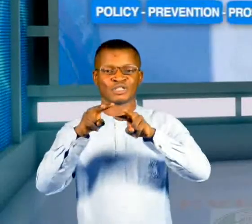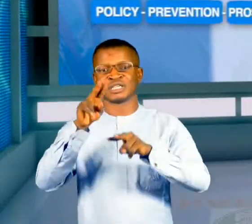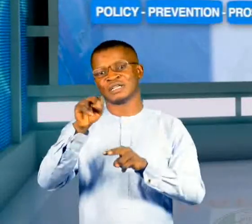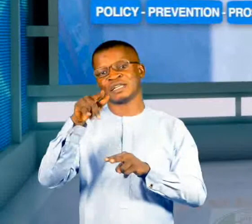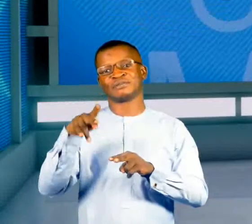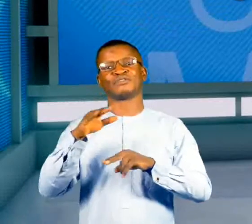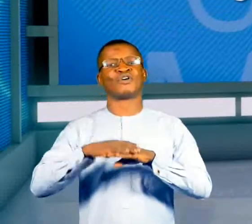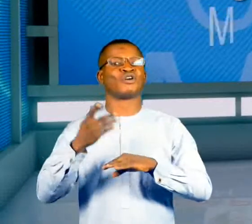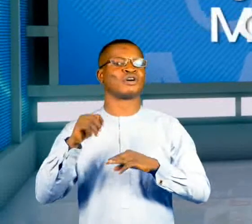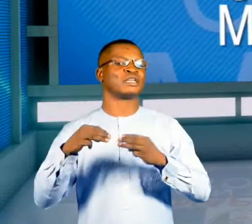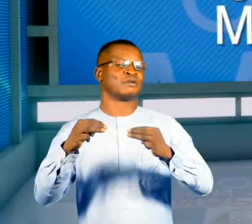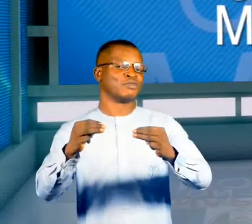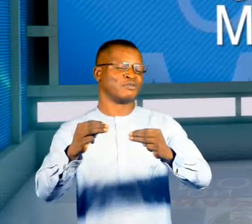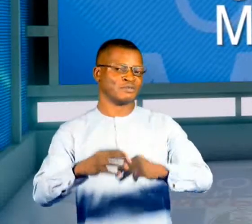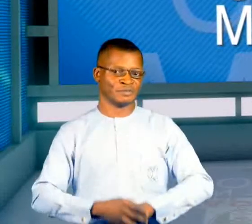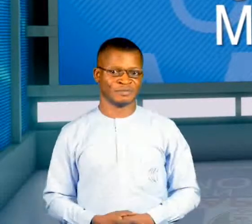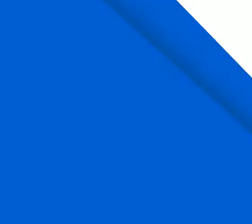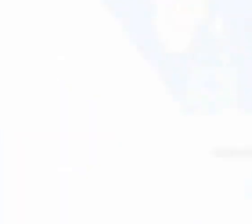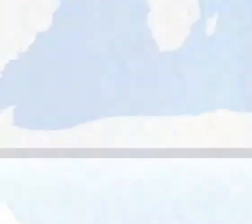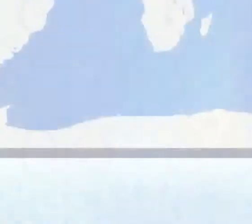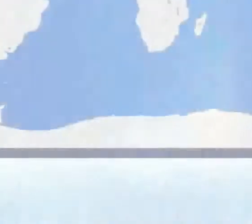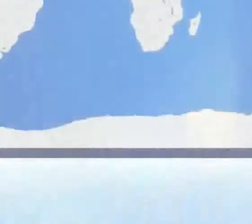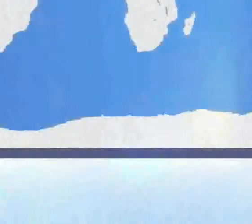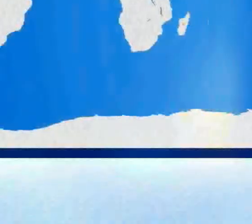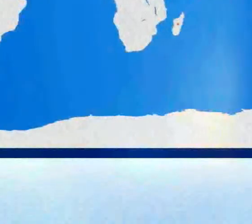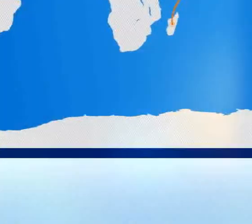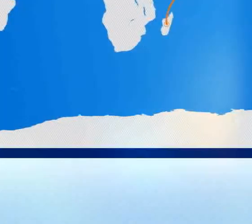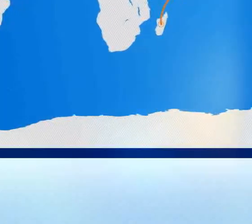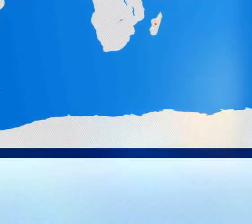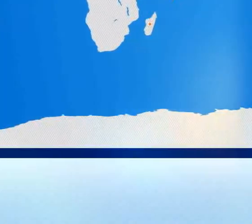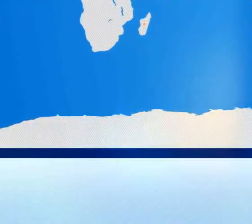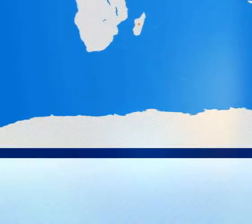still watching NAPTIP On The Move.